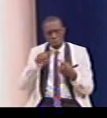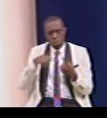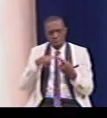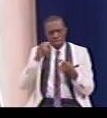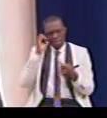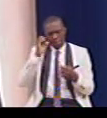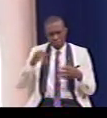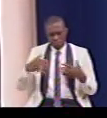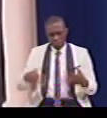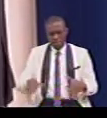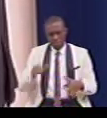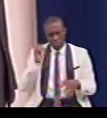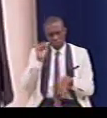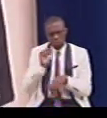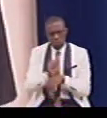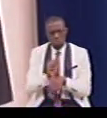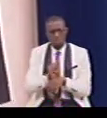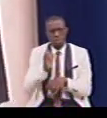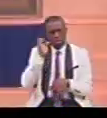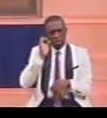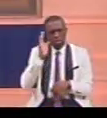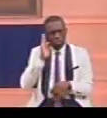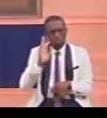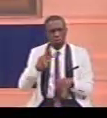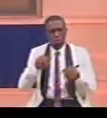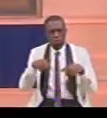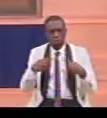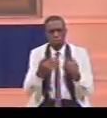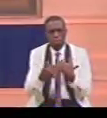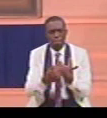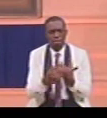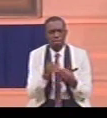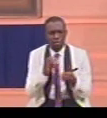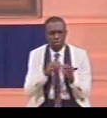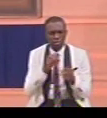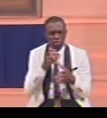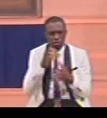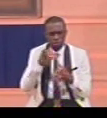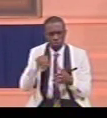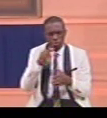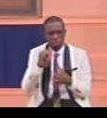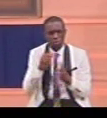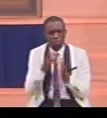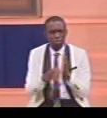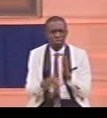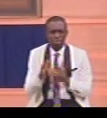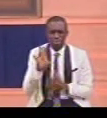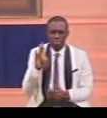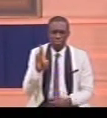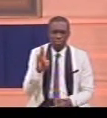the work was a scientific look at chapter 17 in John chapter 17 so